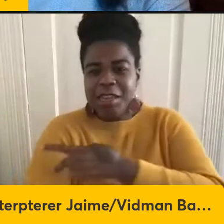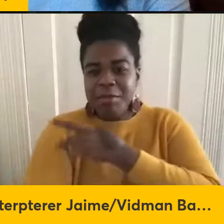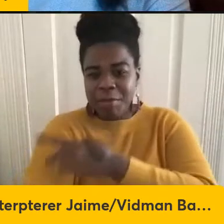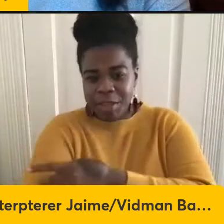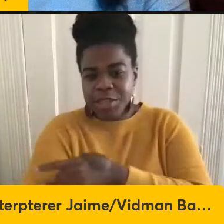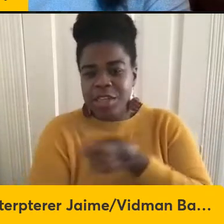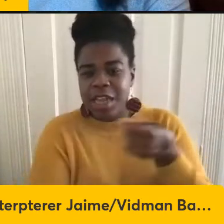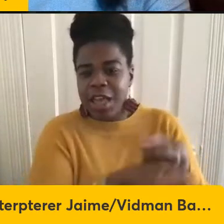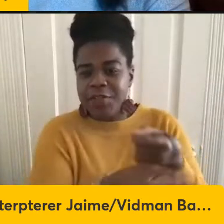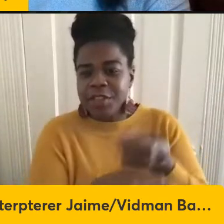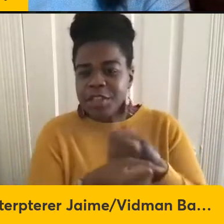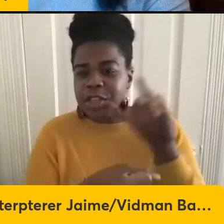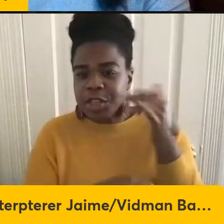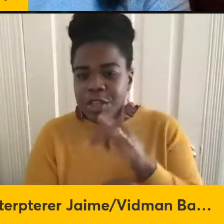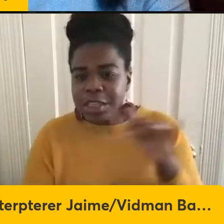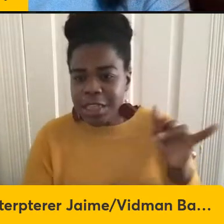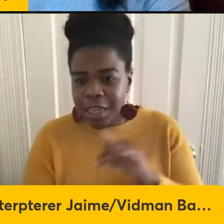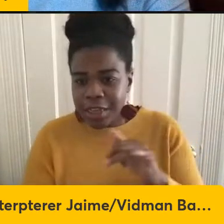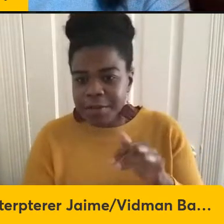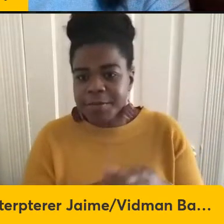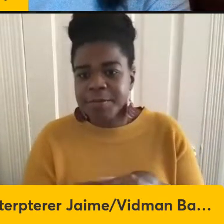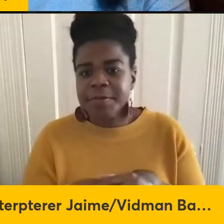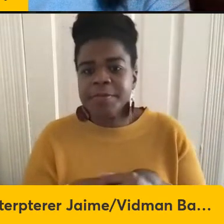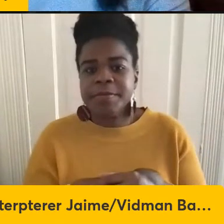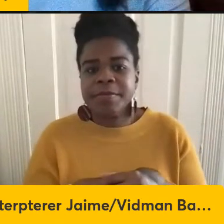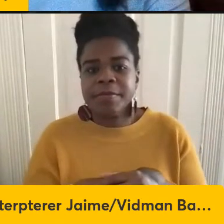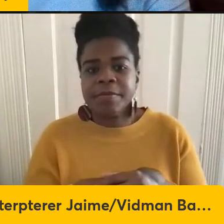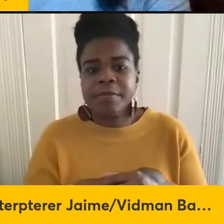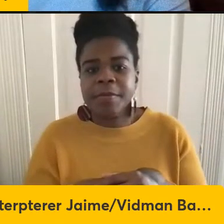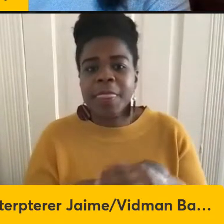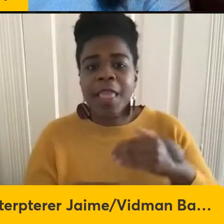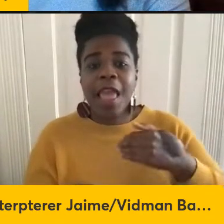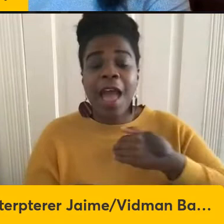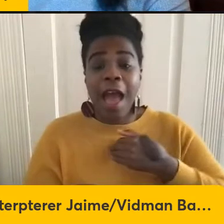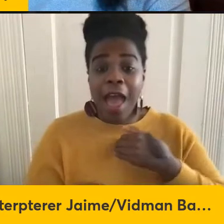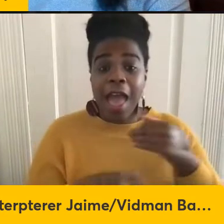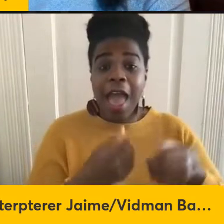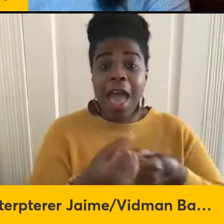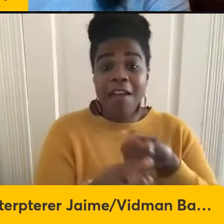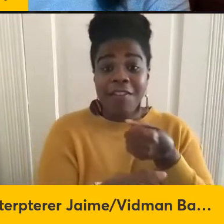like. I myself, have advocated as a patient for